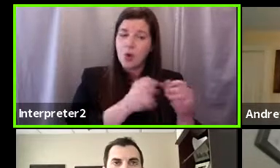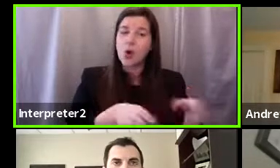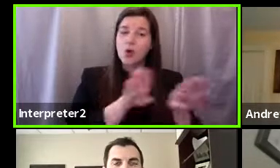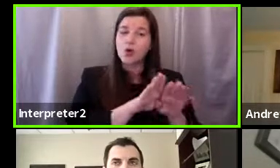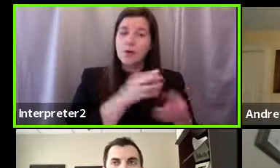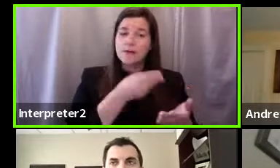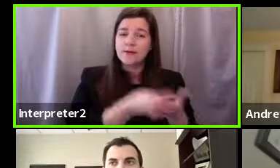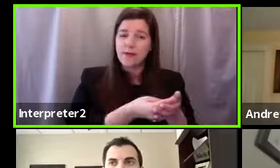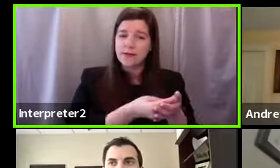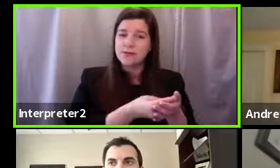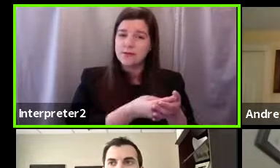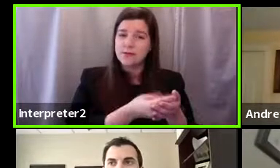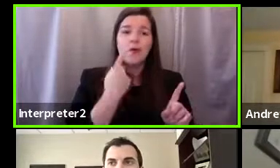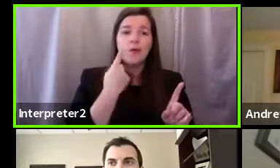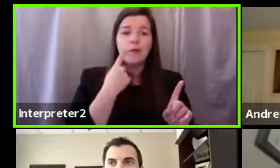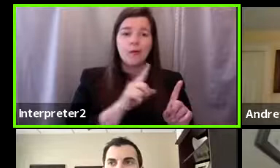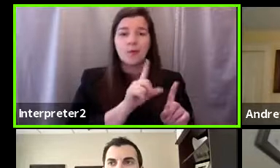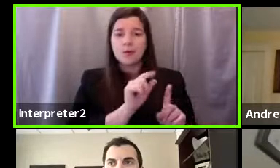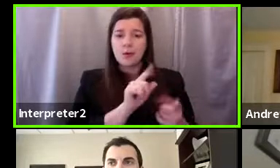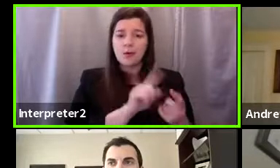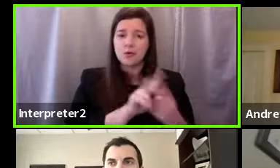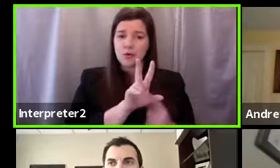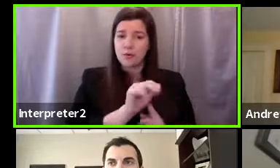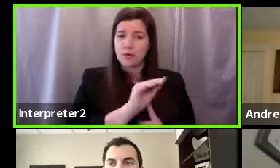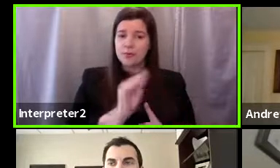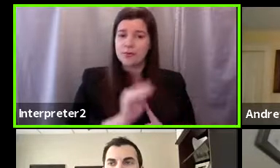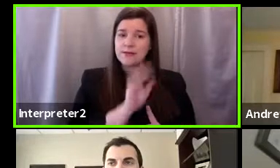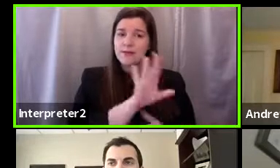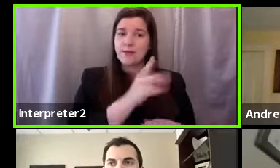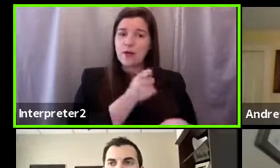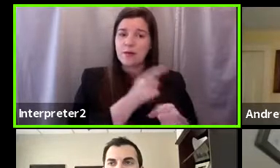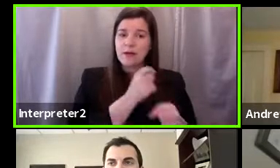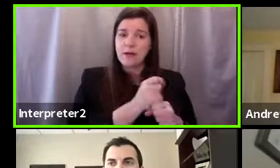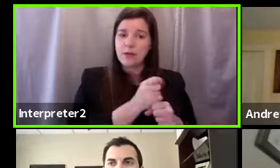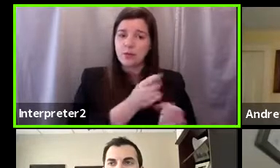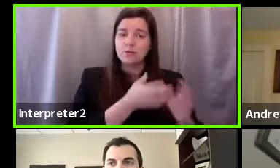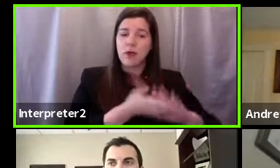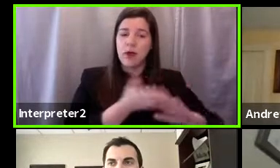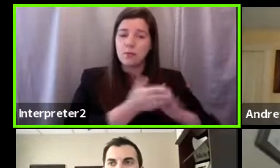balance of 20 to 30% of their annual operating